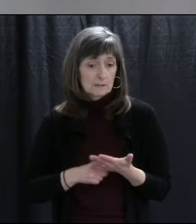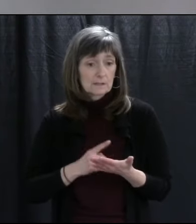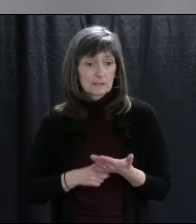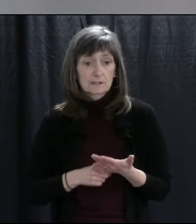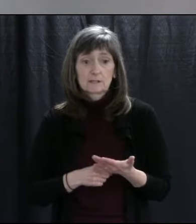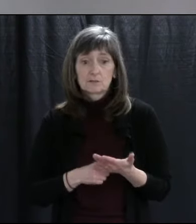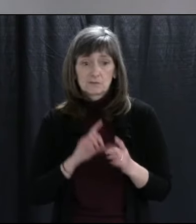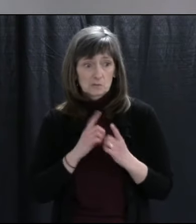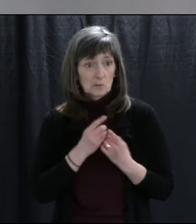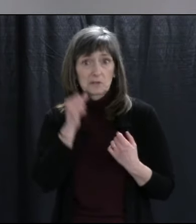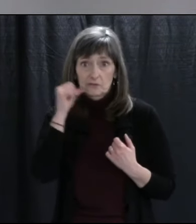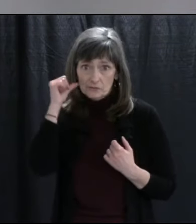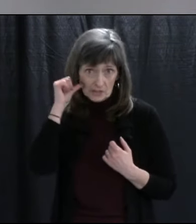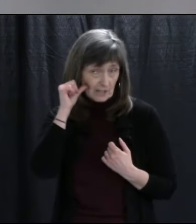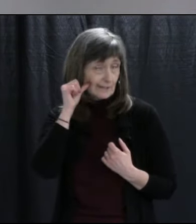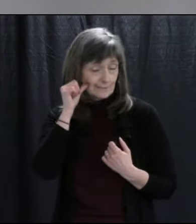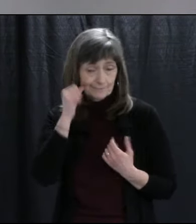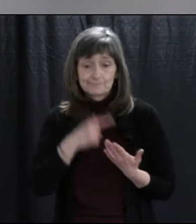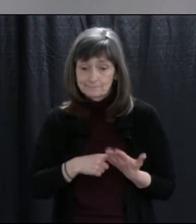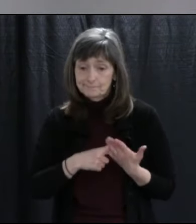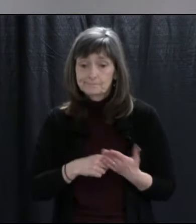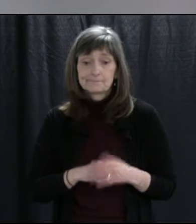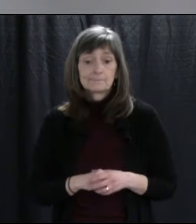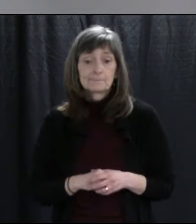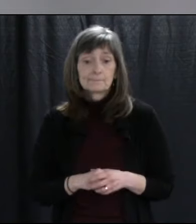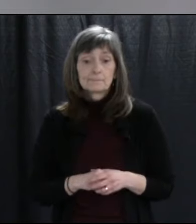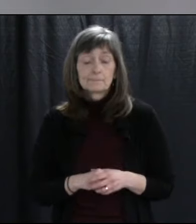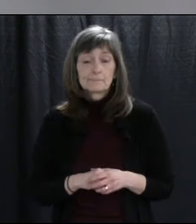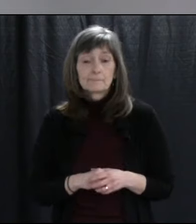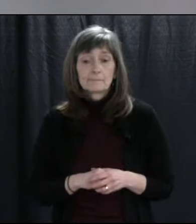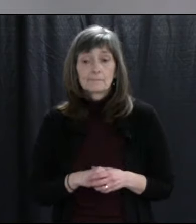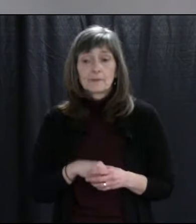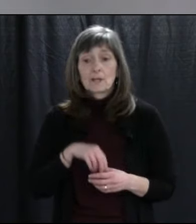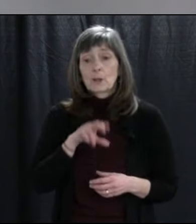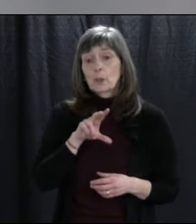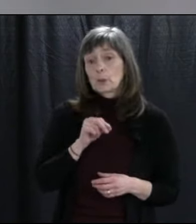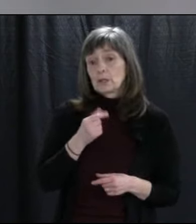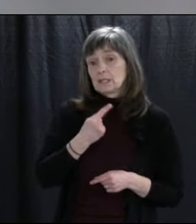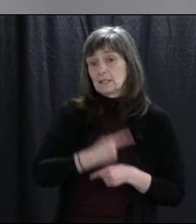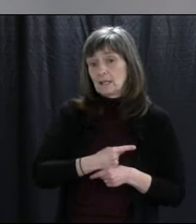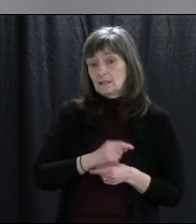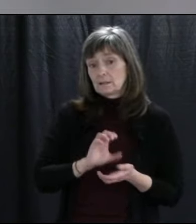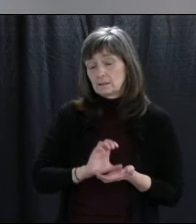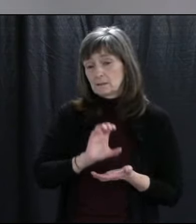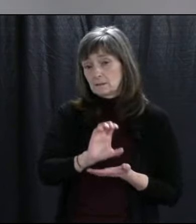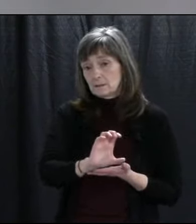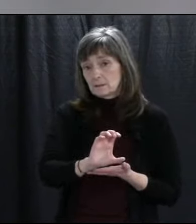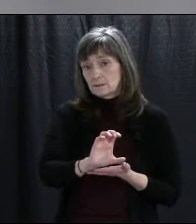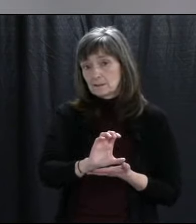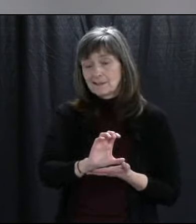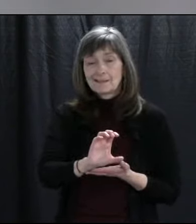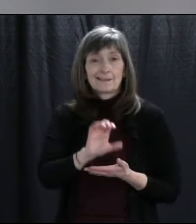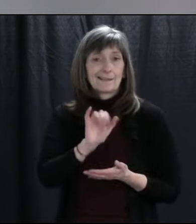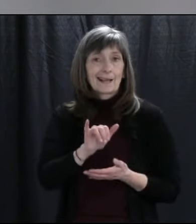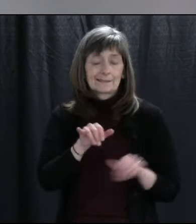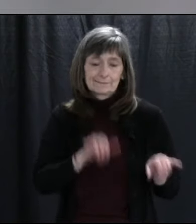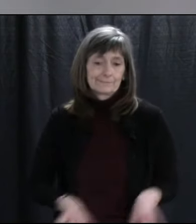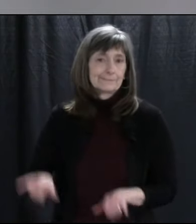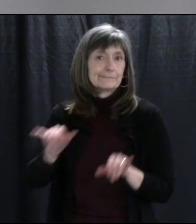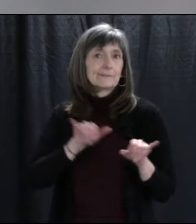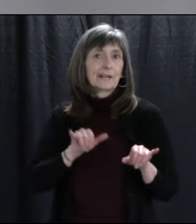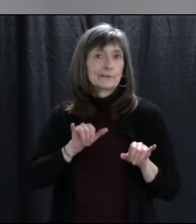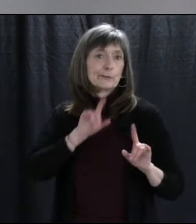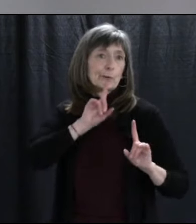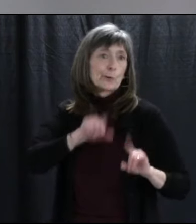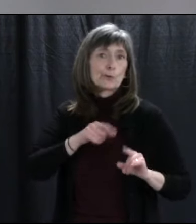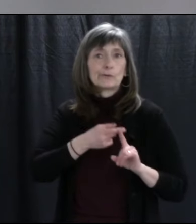discussion in the department yesterday. The change to 30-day dispensing is a standard of practice mandated by